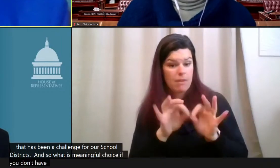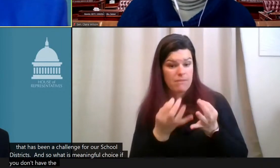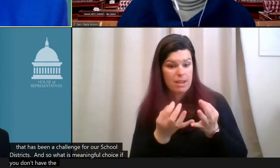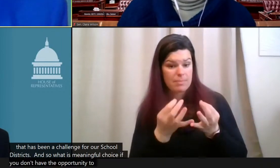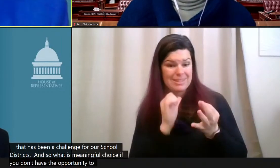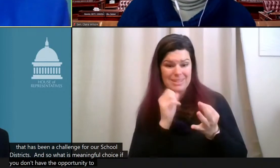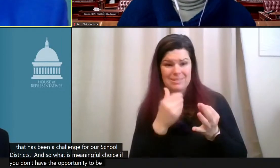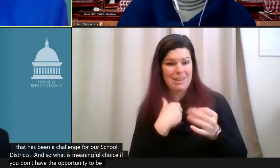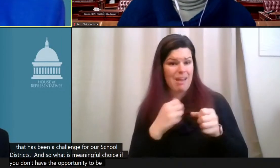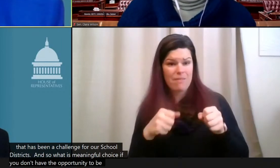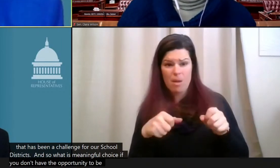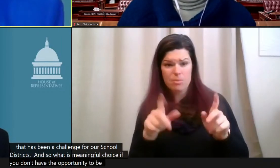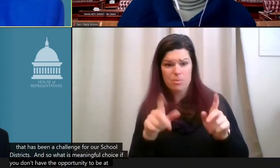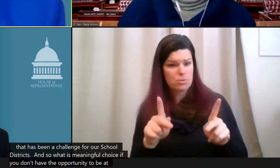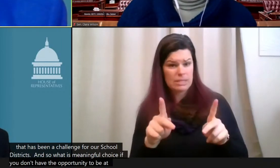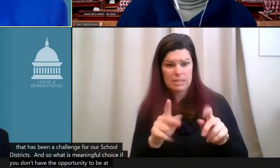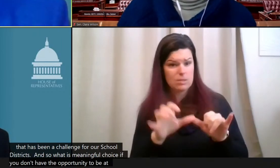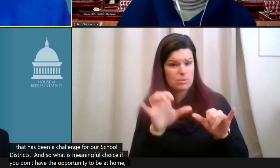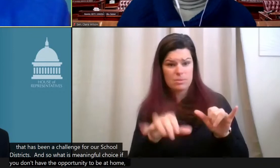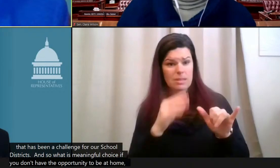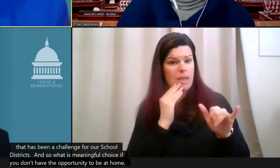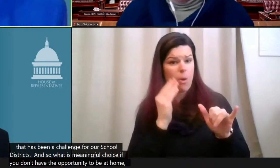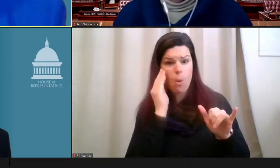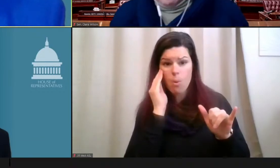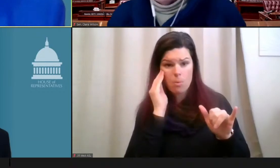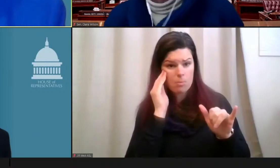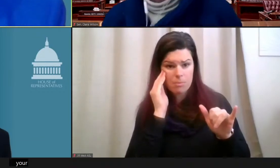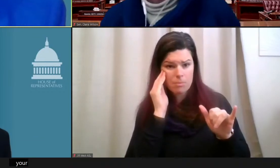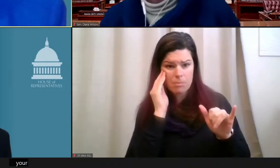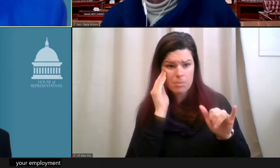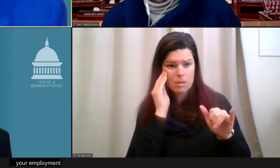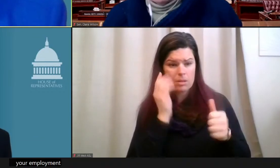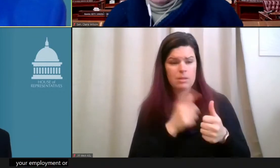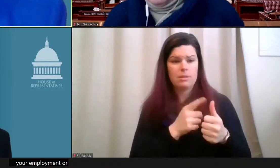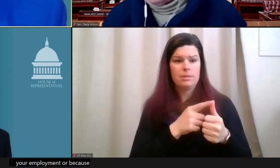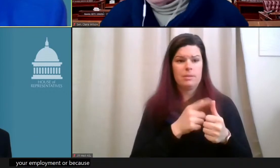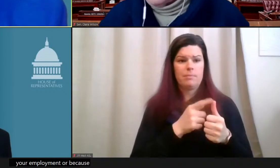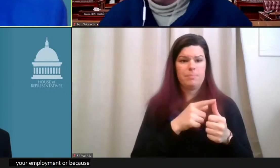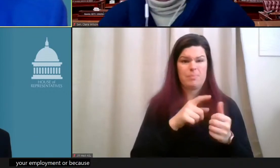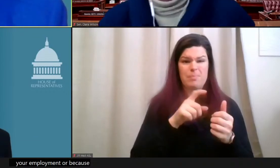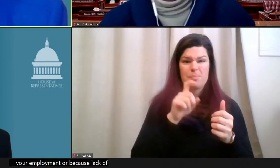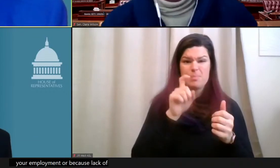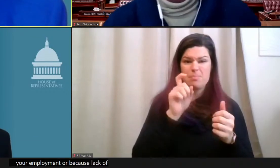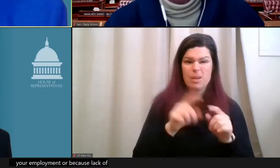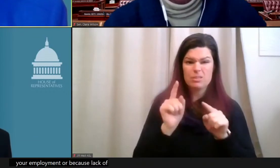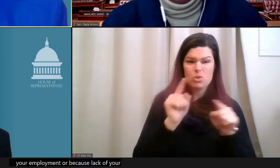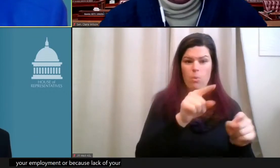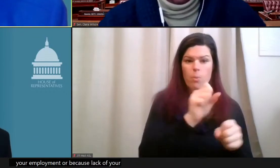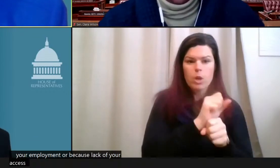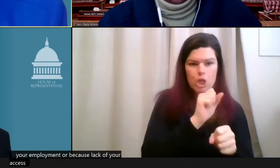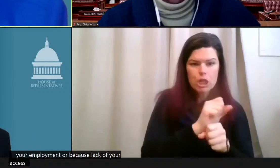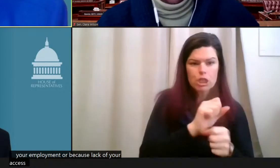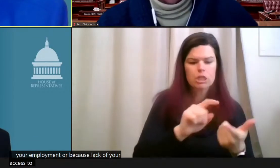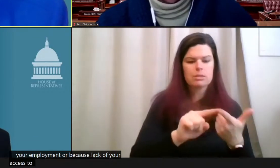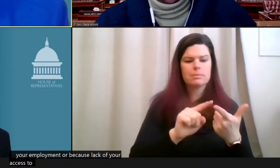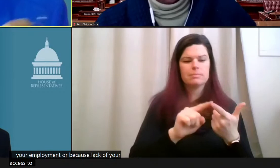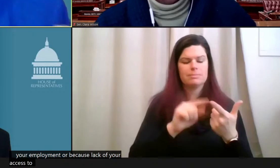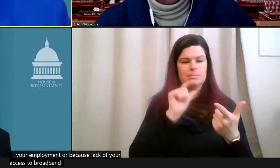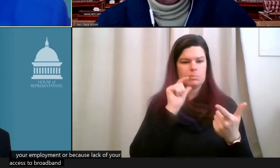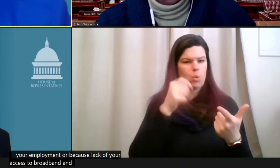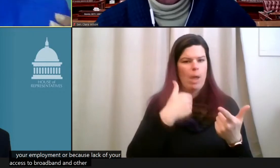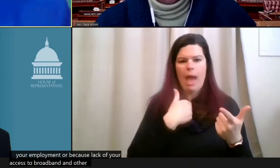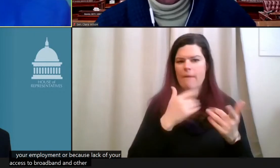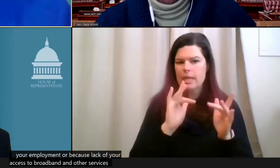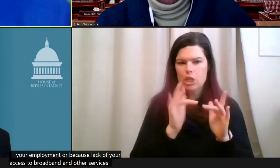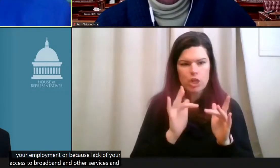home because of your employment or because of a lack of your access to broadband and other services? And it's